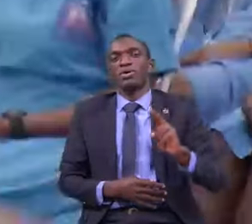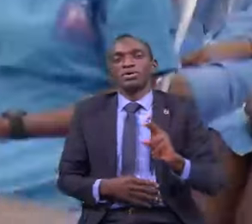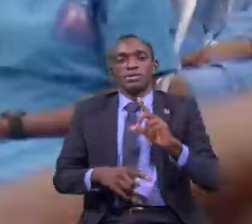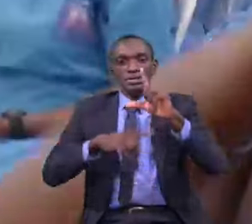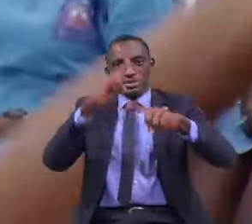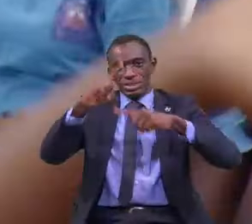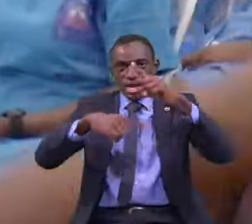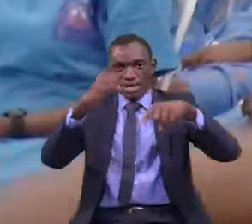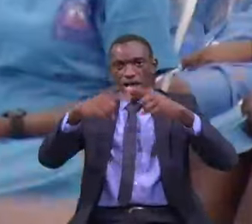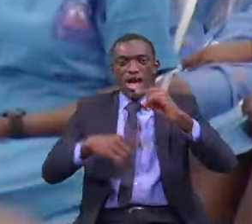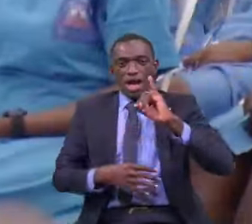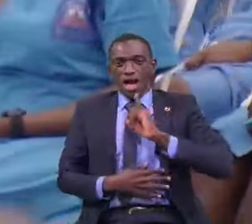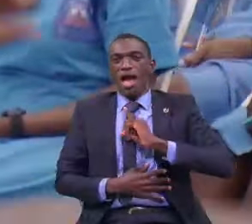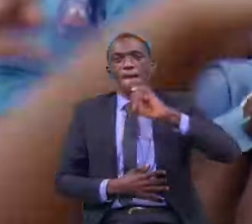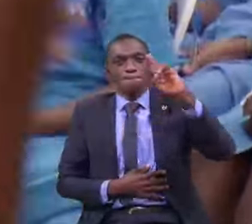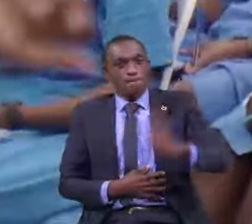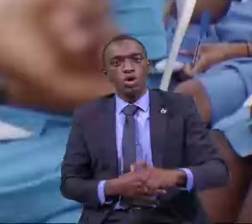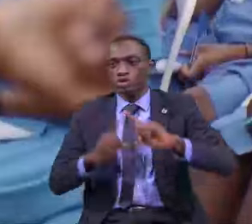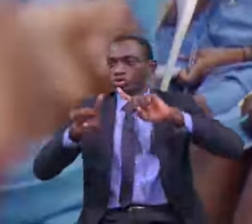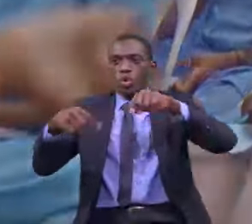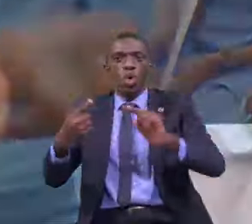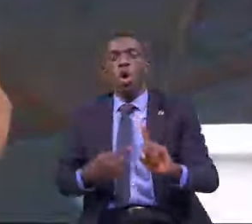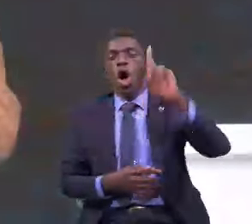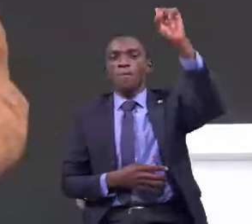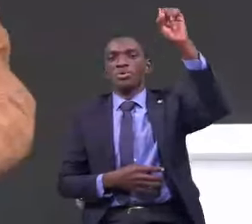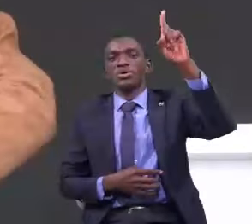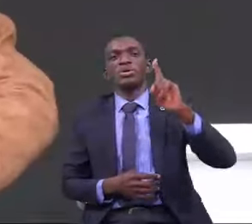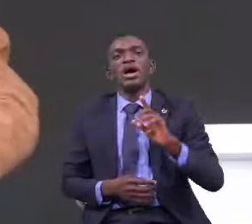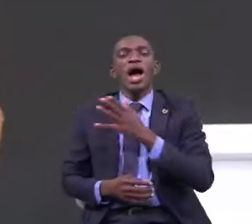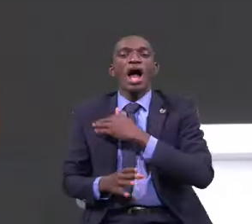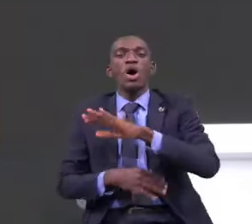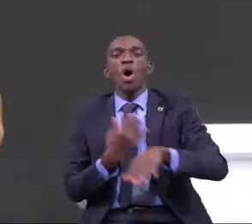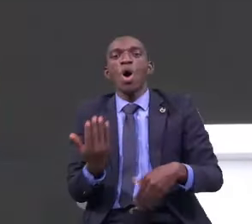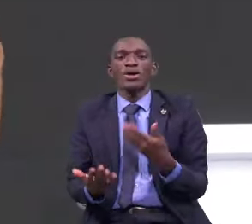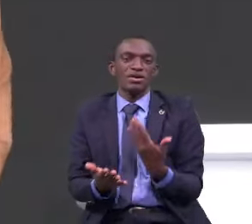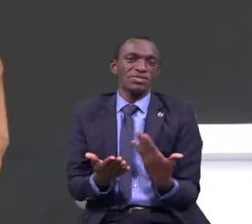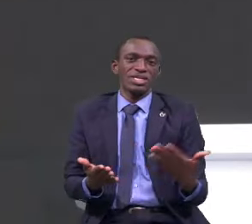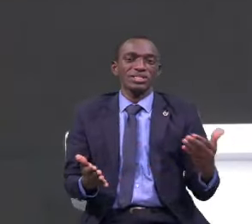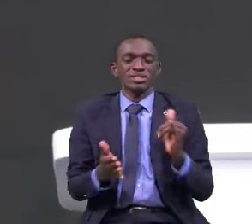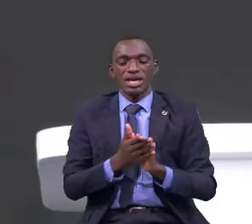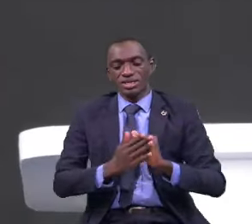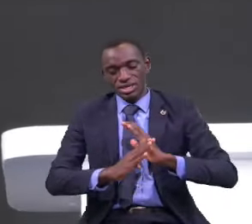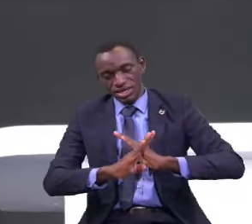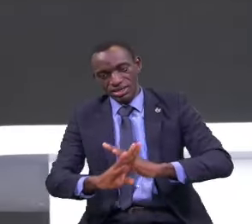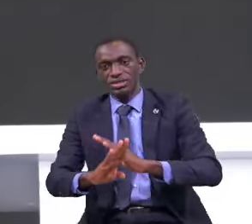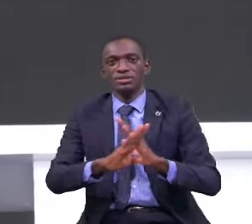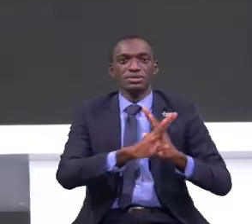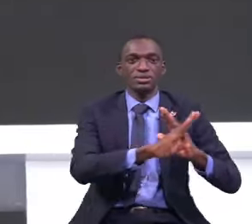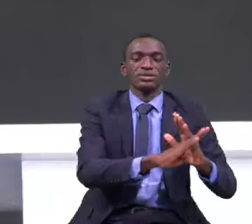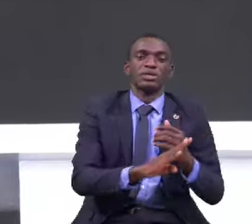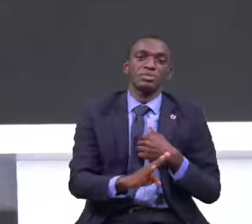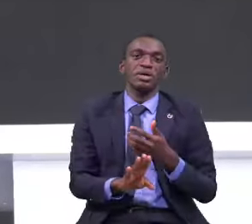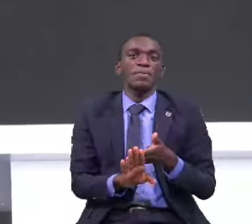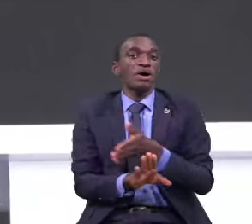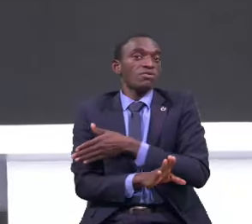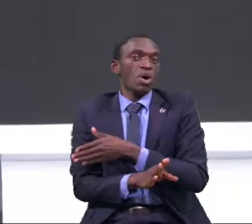up. Je dois me lever. And all the things that used to hinder me, et tout ce qui m'empêchait d'avancer avant, that used